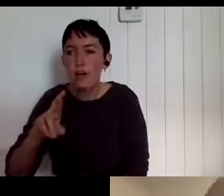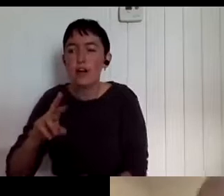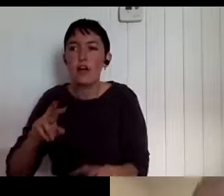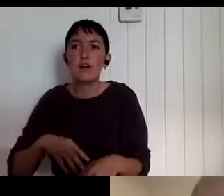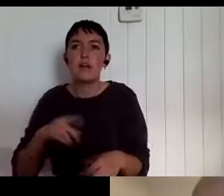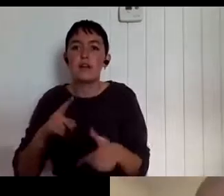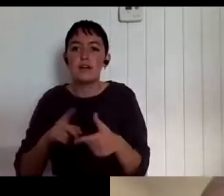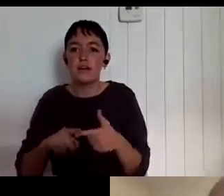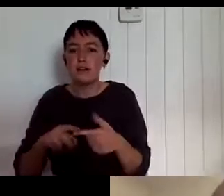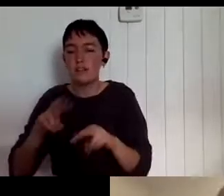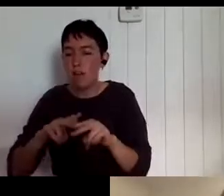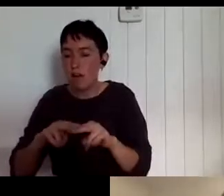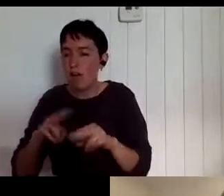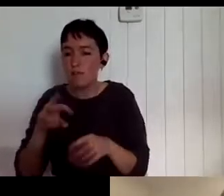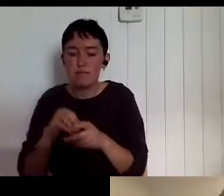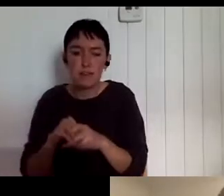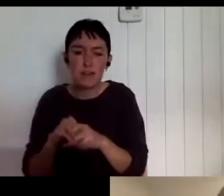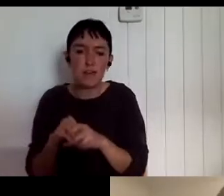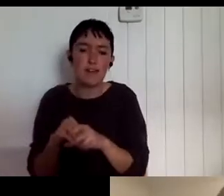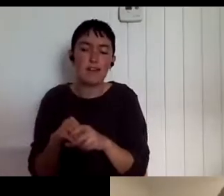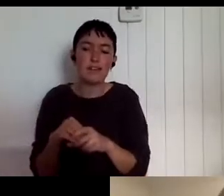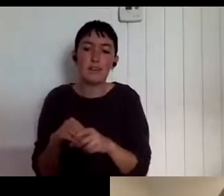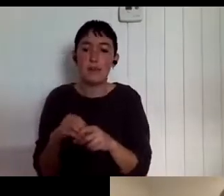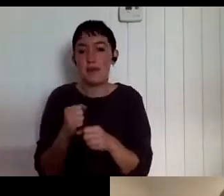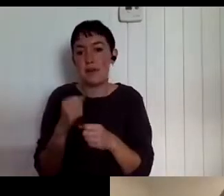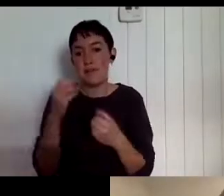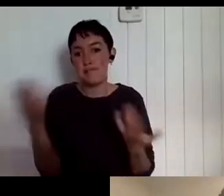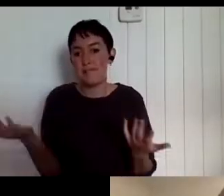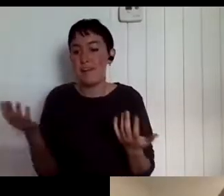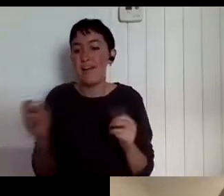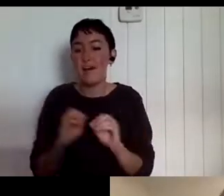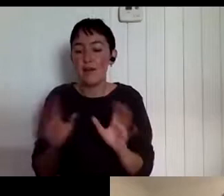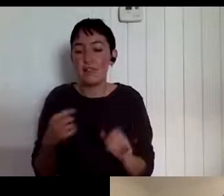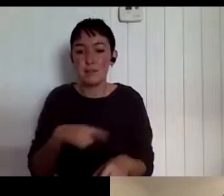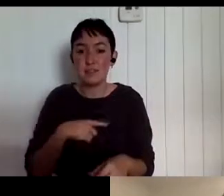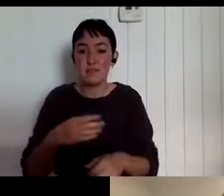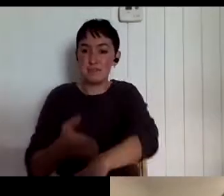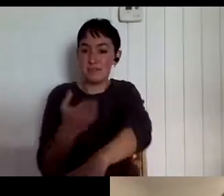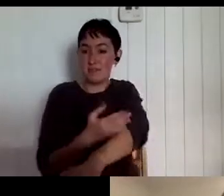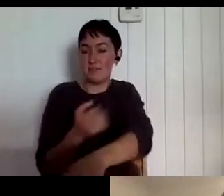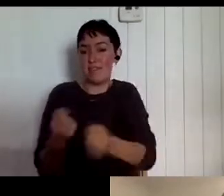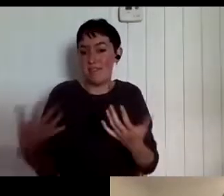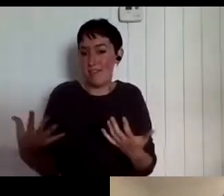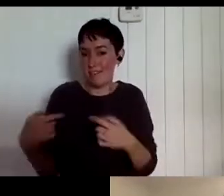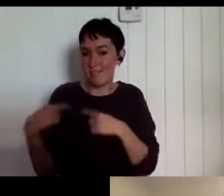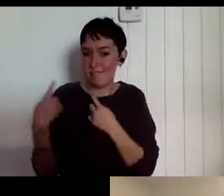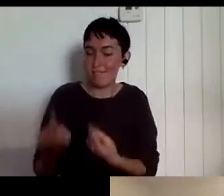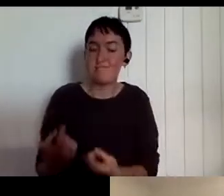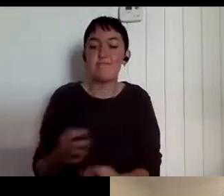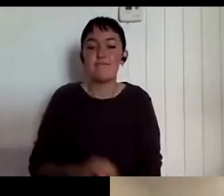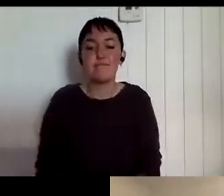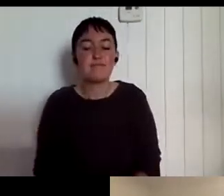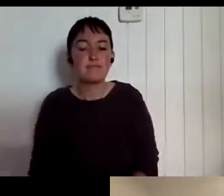gave a potential difference. Obviously we've expanded, we've improved a lot since then. Commercially